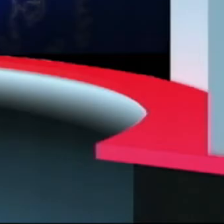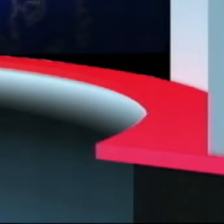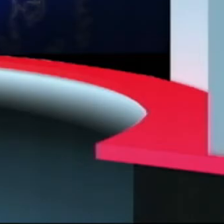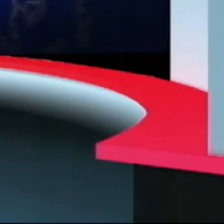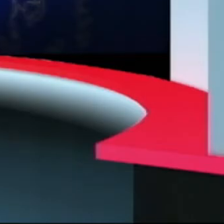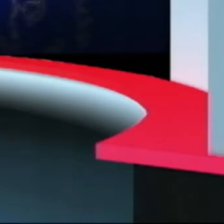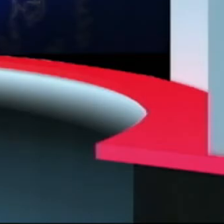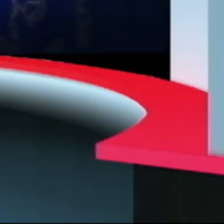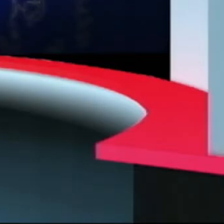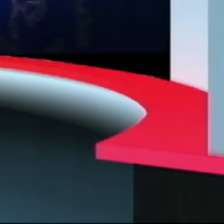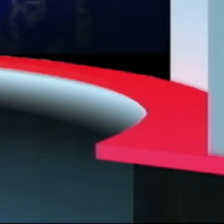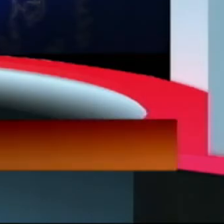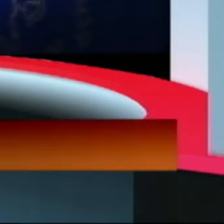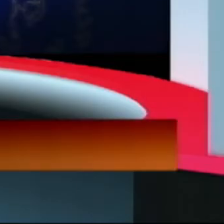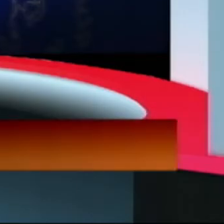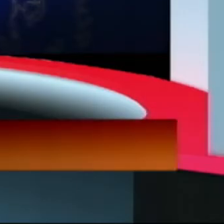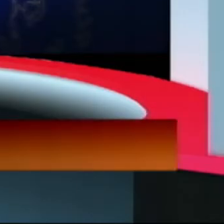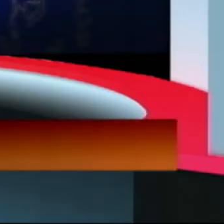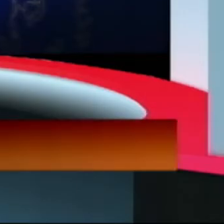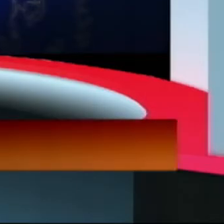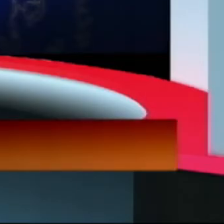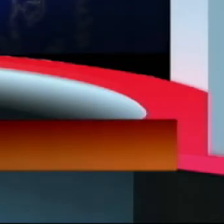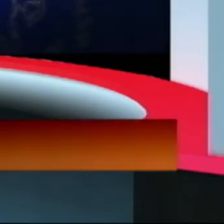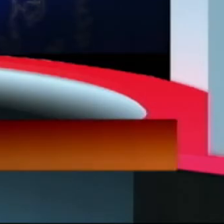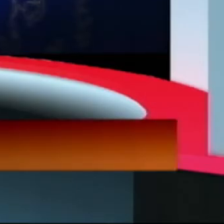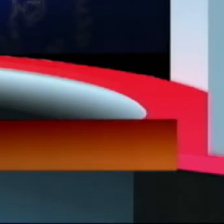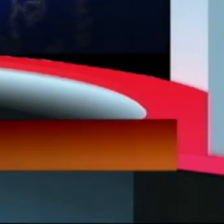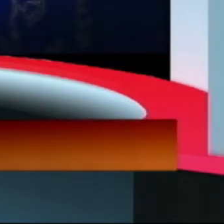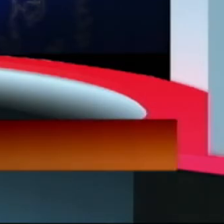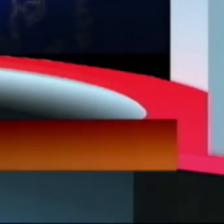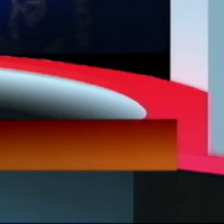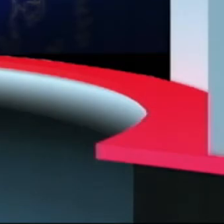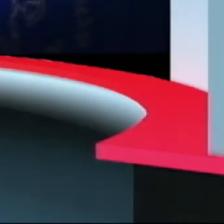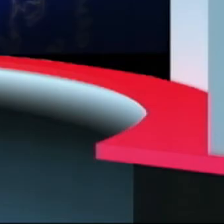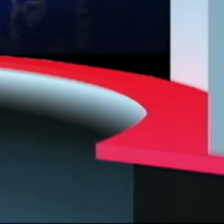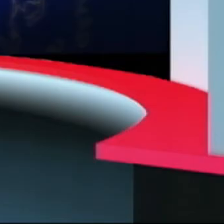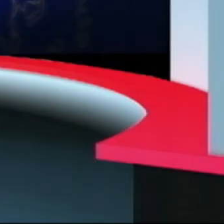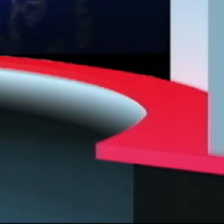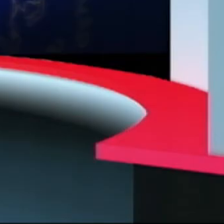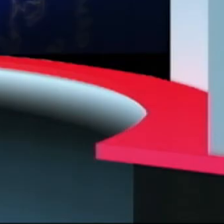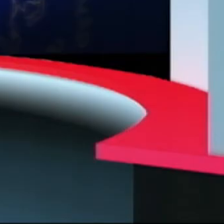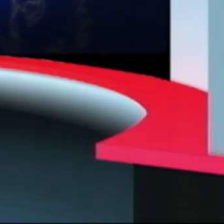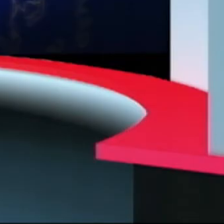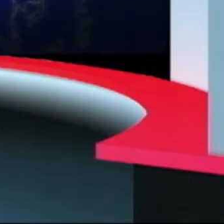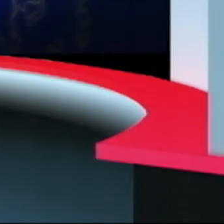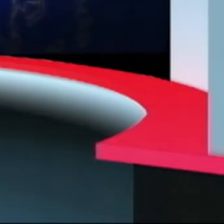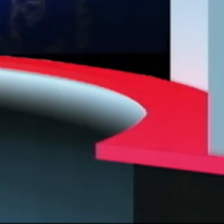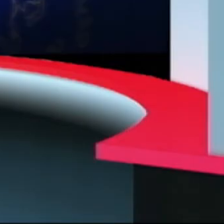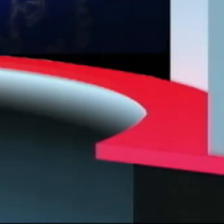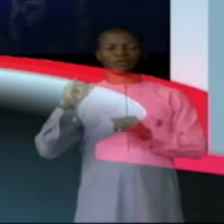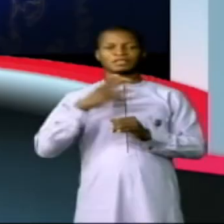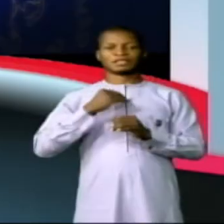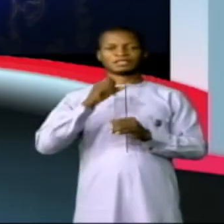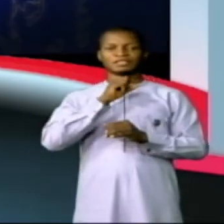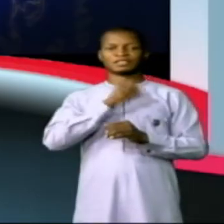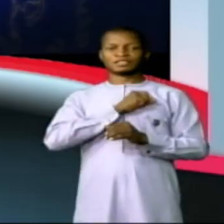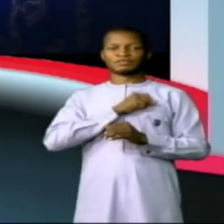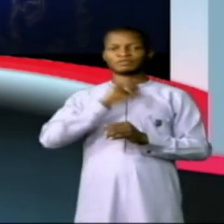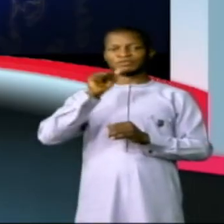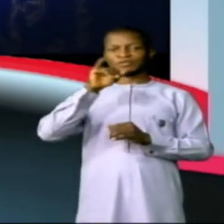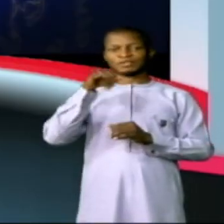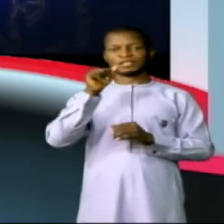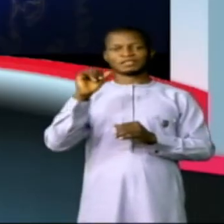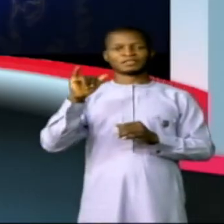Hello and thank you for joining us on the news on NTA International. I am Lami Ali. Shagun Ajayi is the interpreter on the